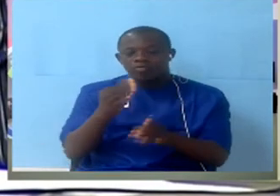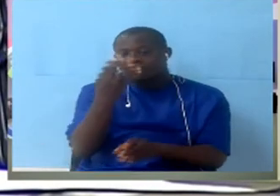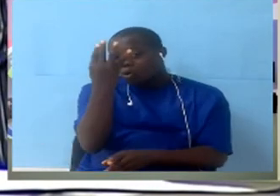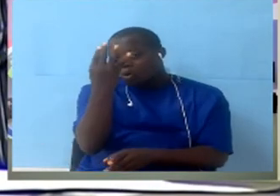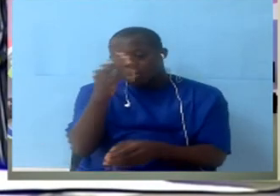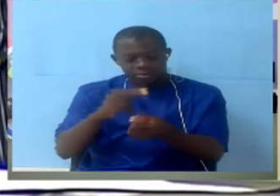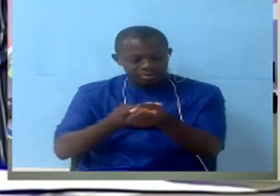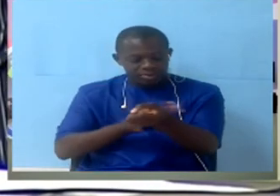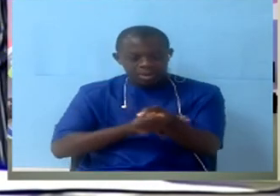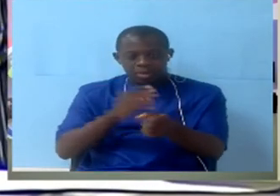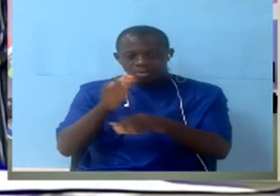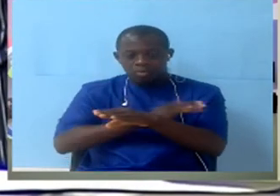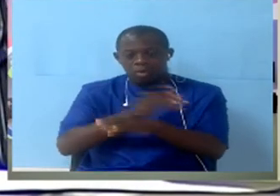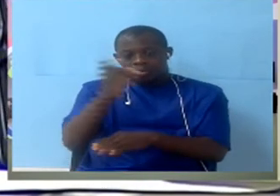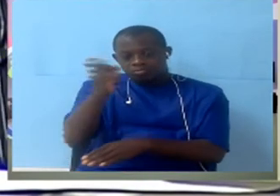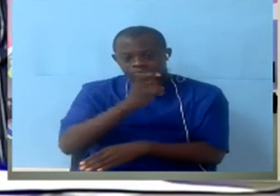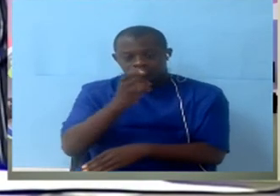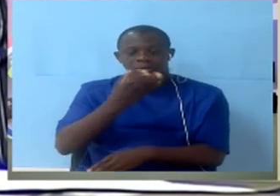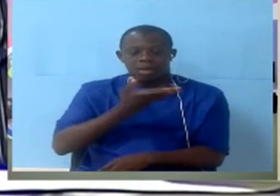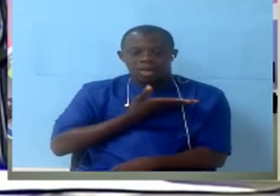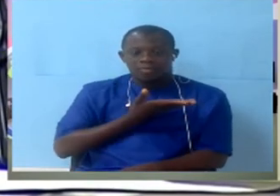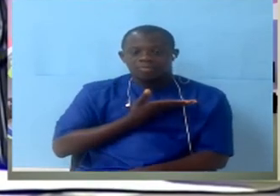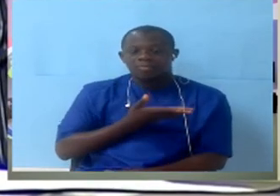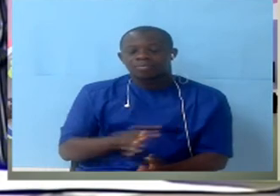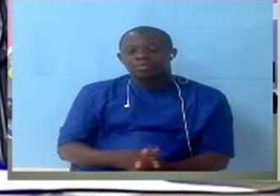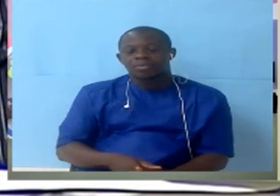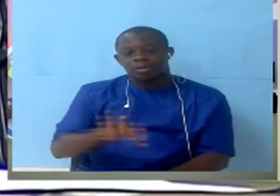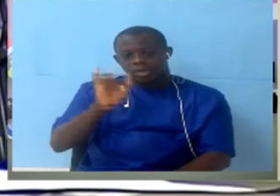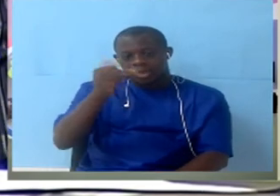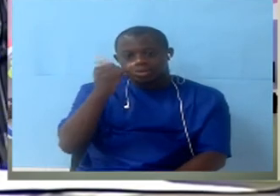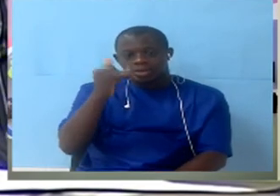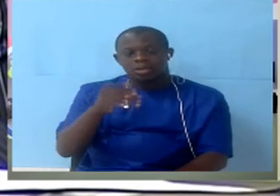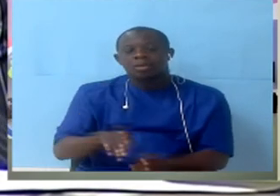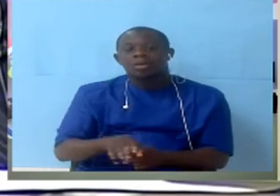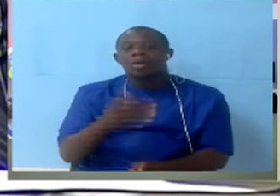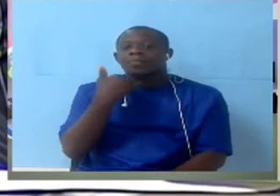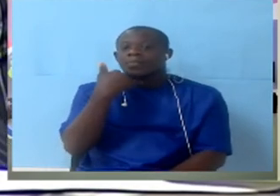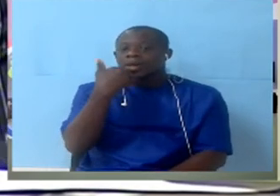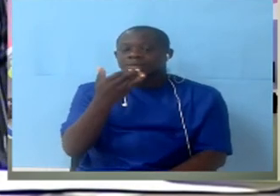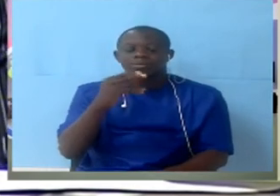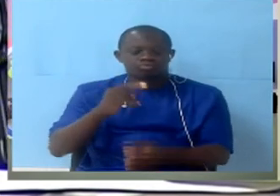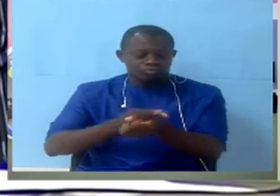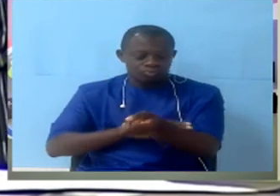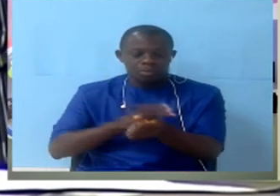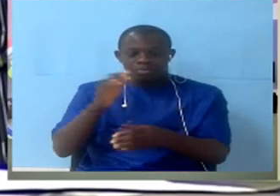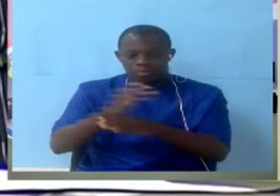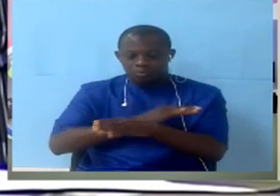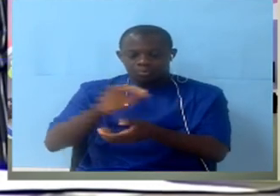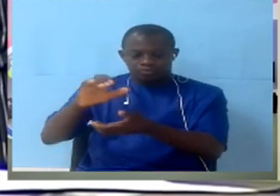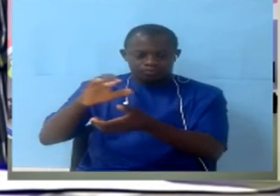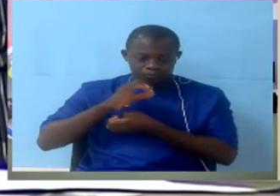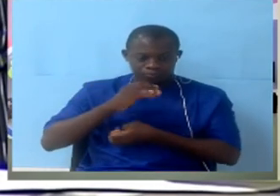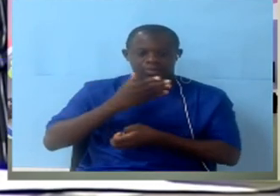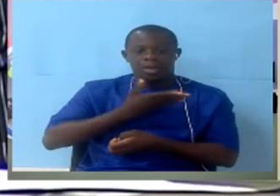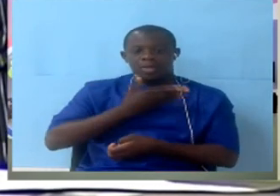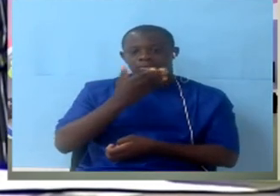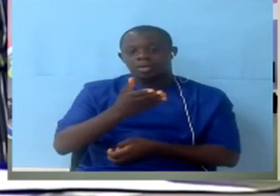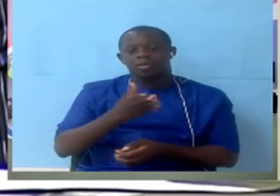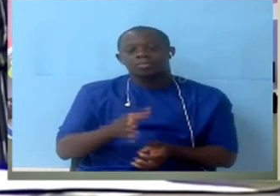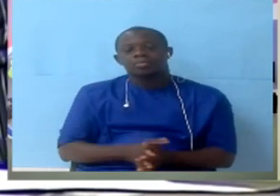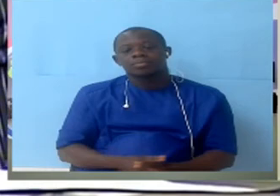fawla saaji nani wala suñata. Ha yewol fuñi. Yes, that's what they told. The sheep were recovered. Saajol ñi jëdalé.